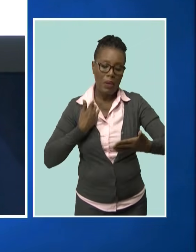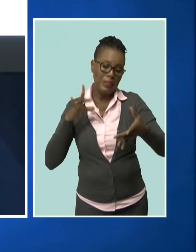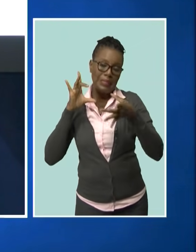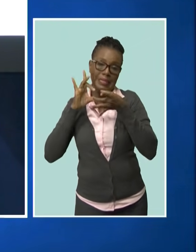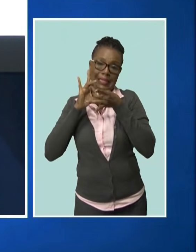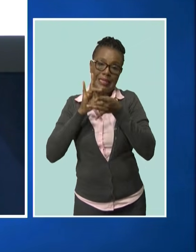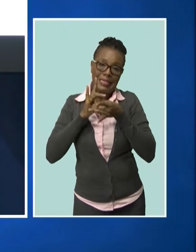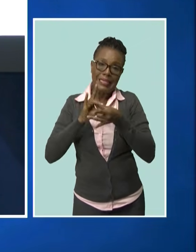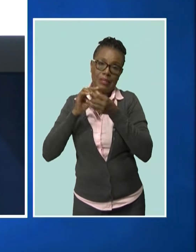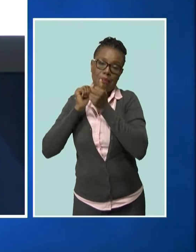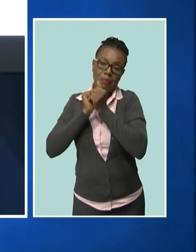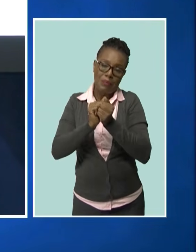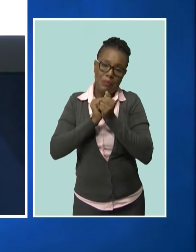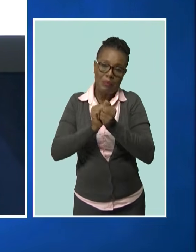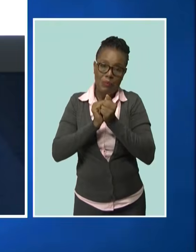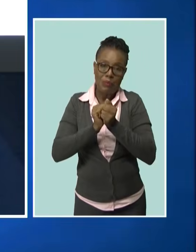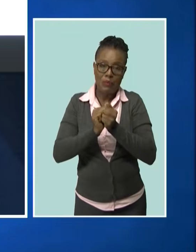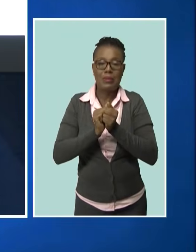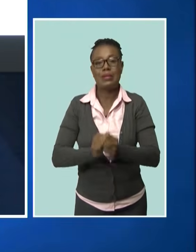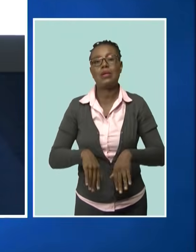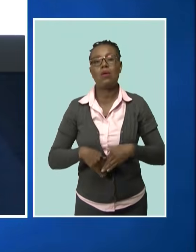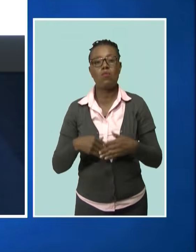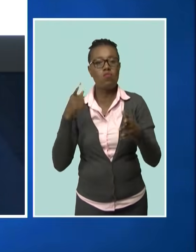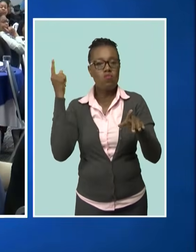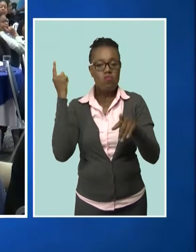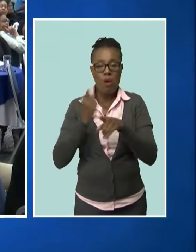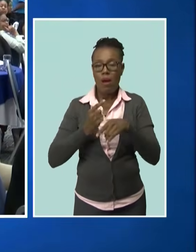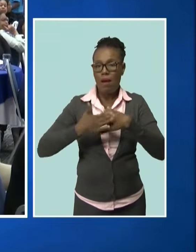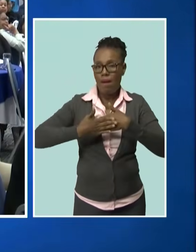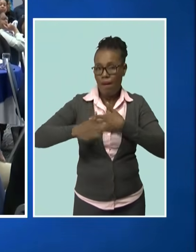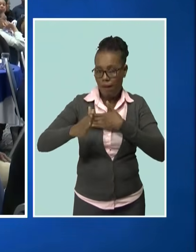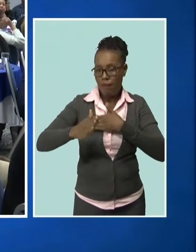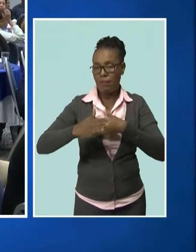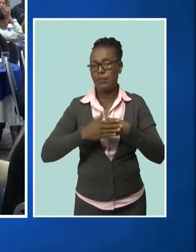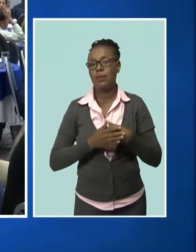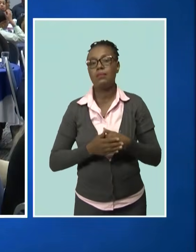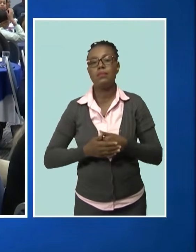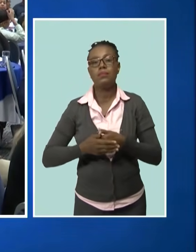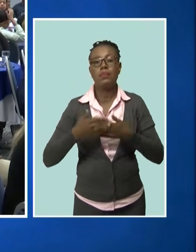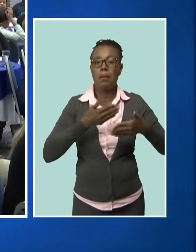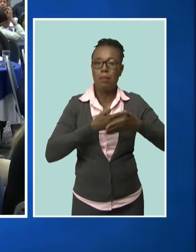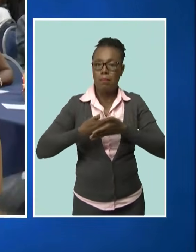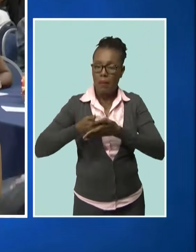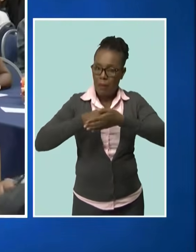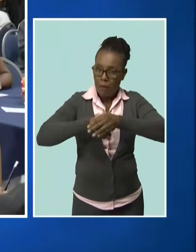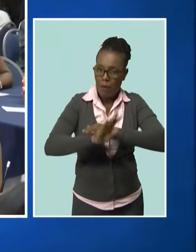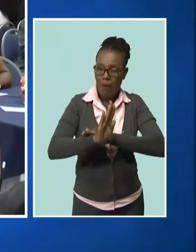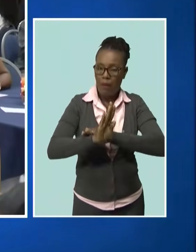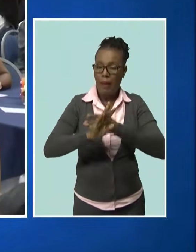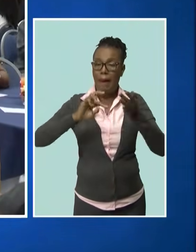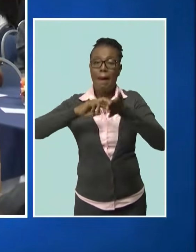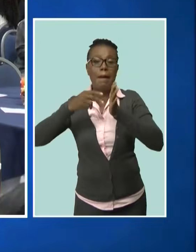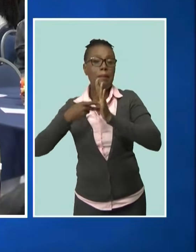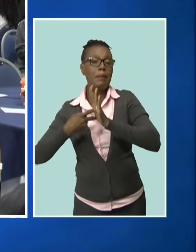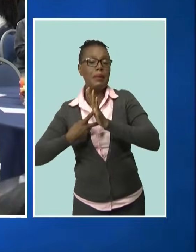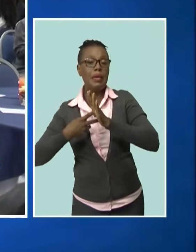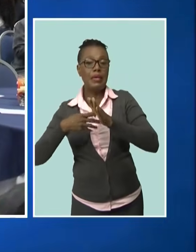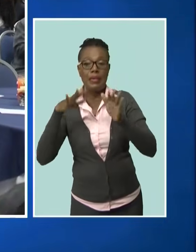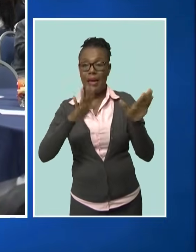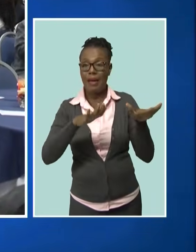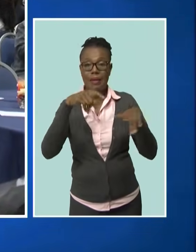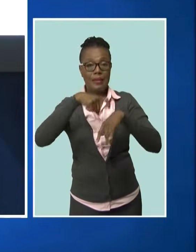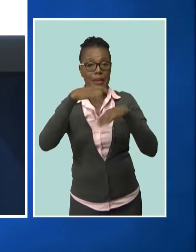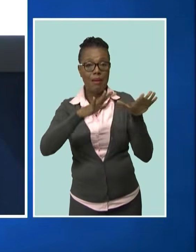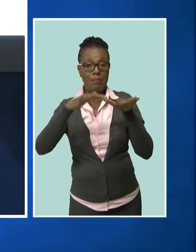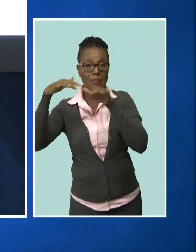immediately following the birth of the child. So this time, this leave is not vacation.